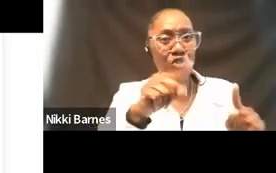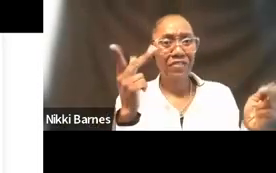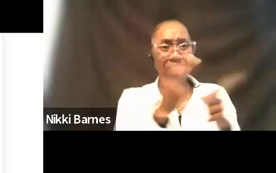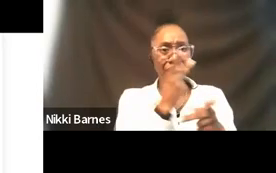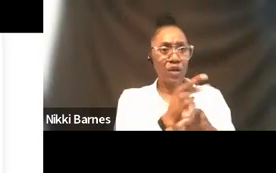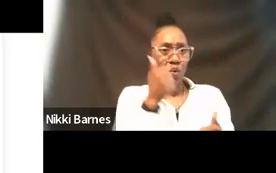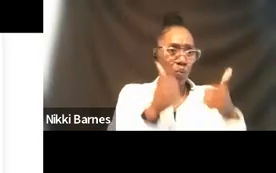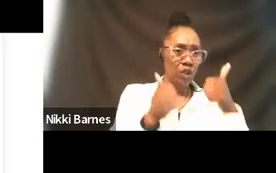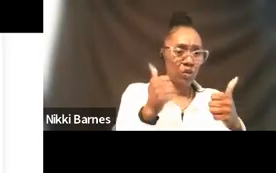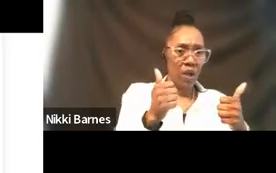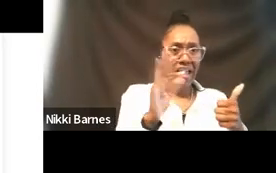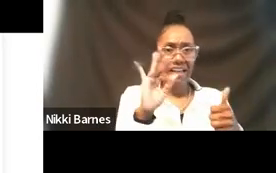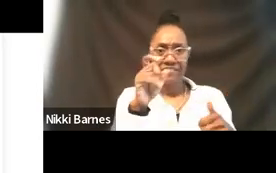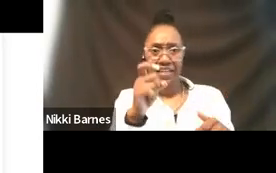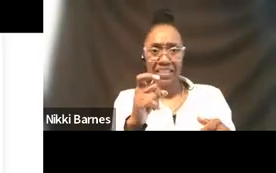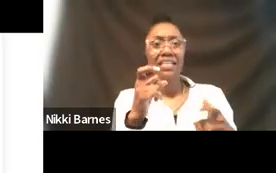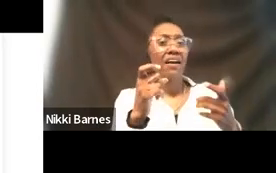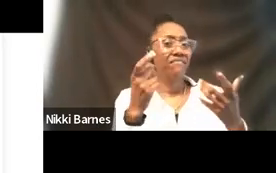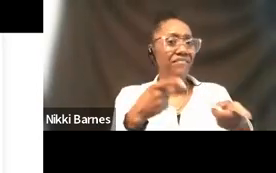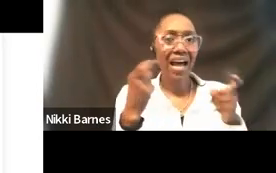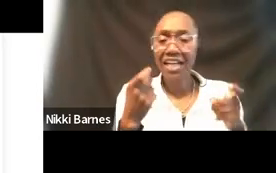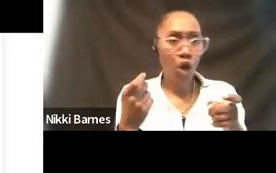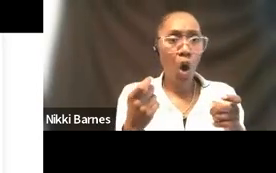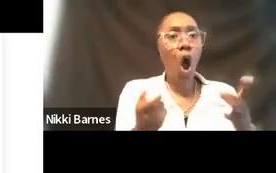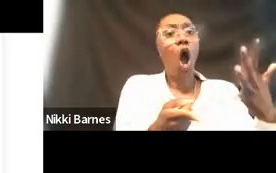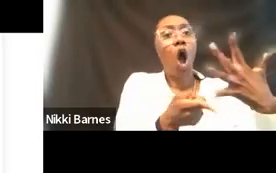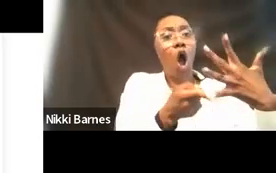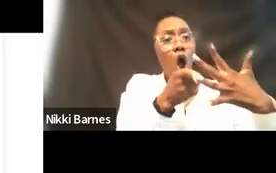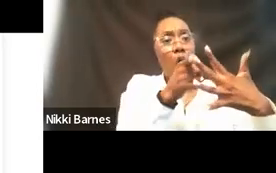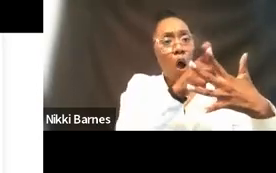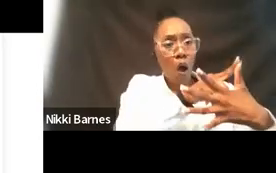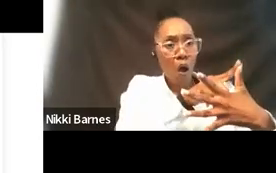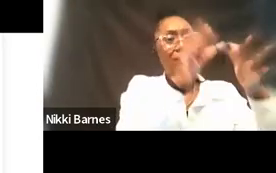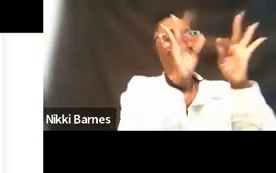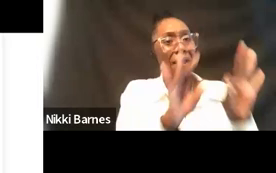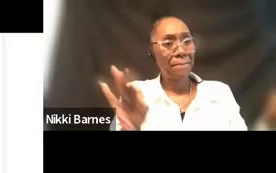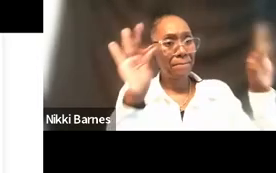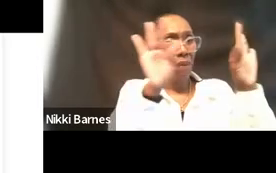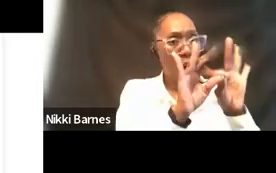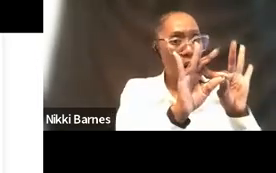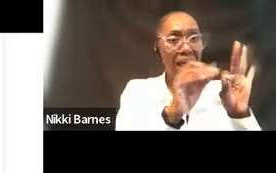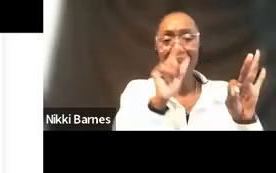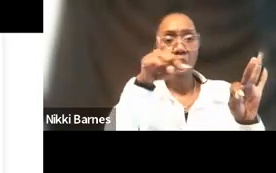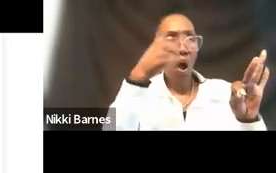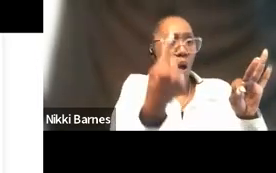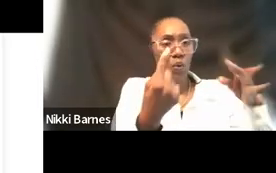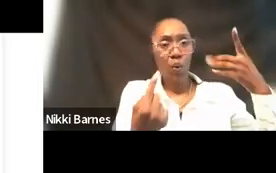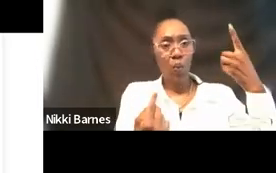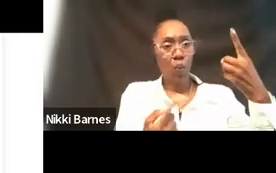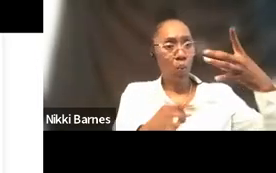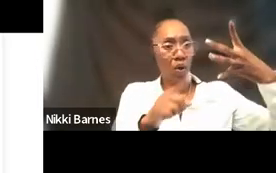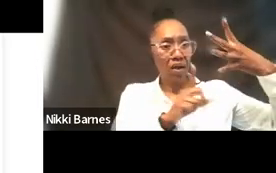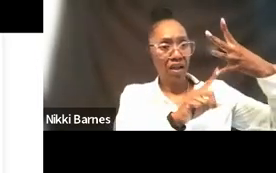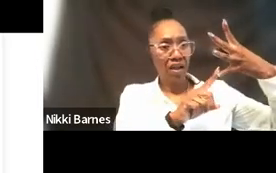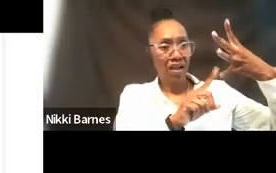fastest because all of them are important. When you want to delve into an evidence-based practice, you're looking